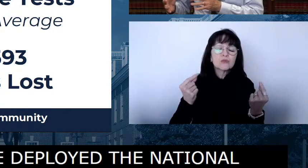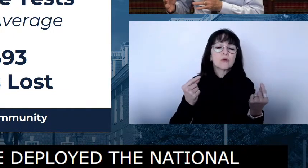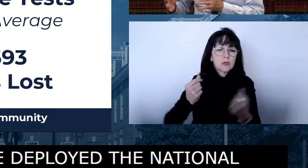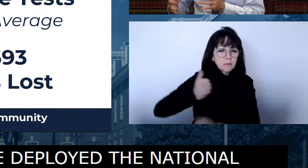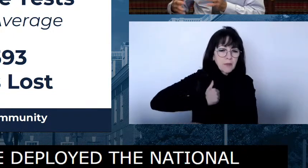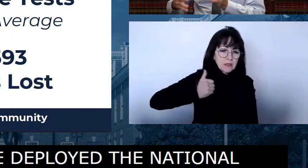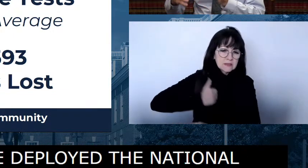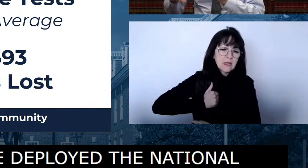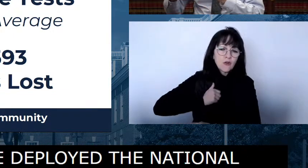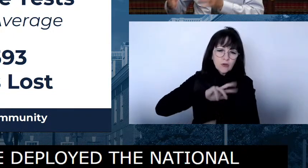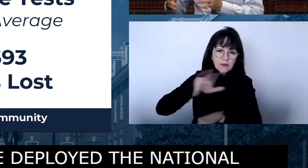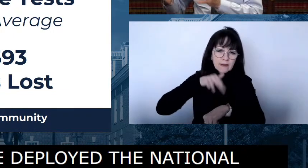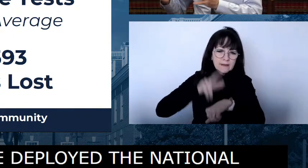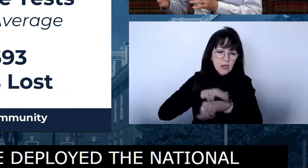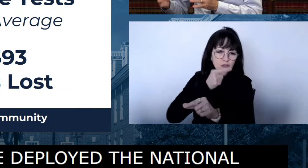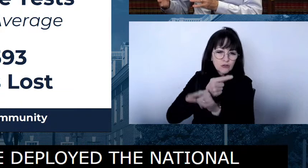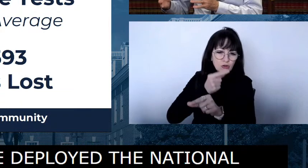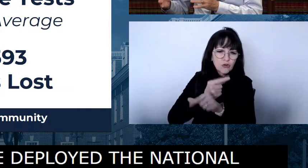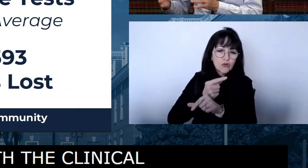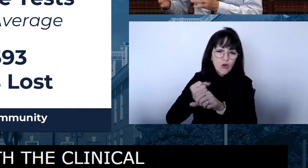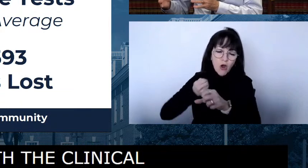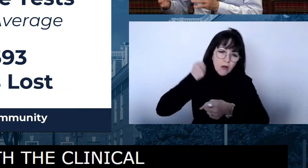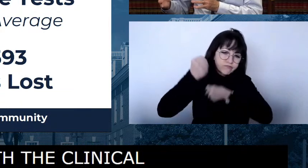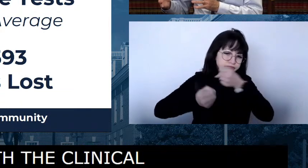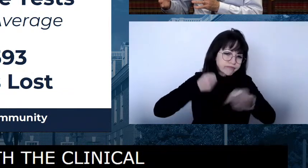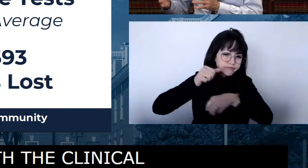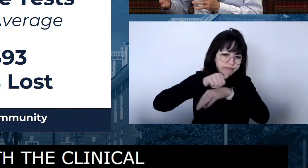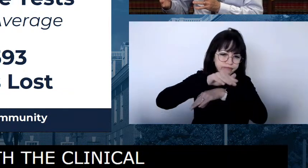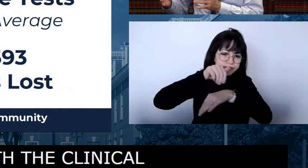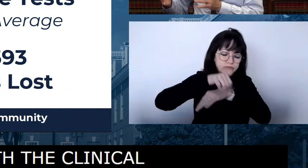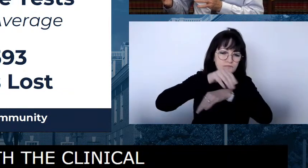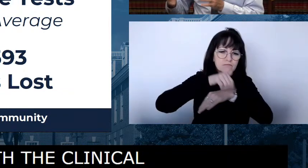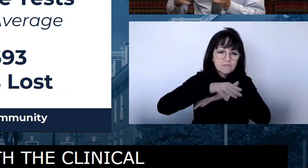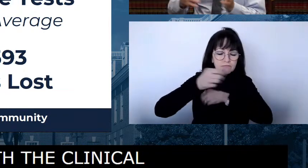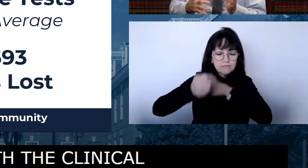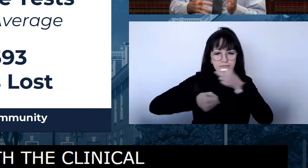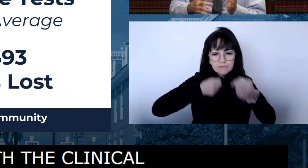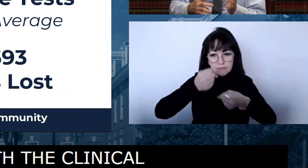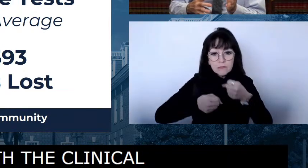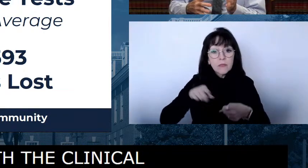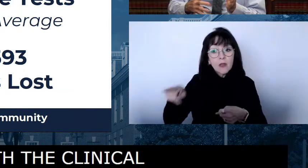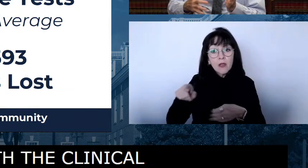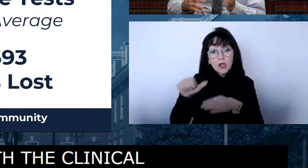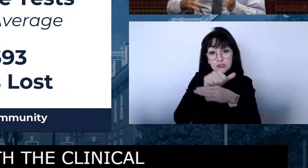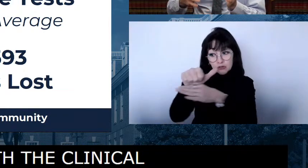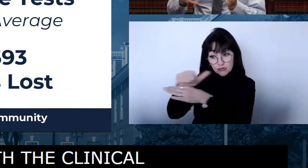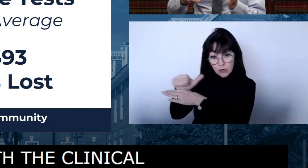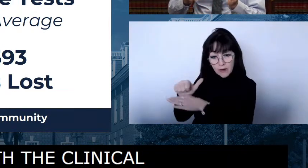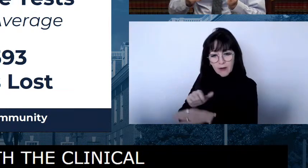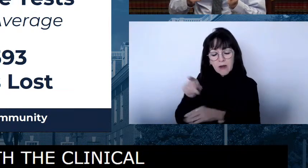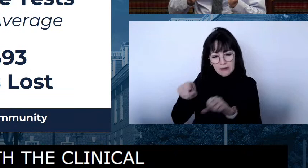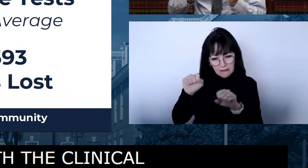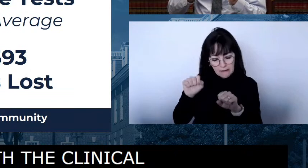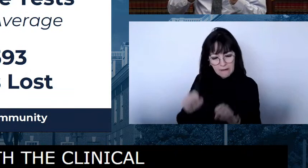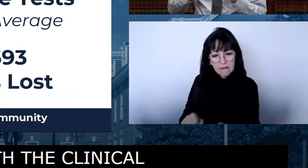be CNAs to work in our long-term facilities so that the hospitals can